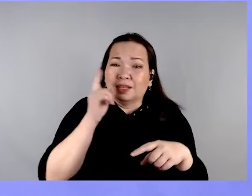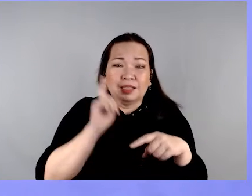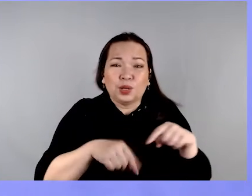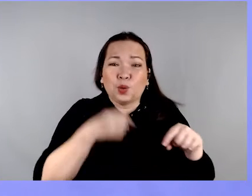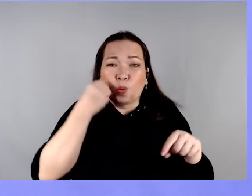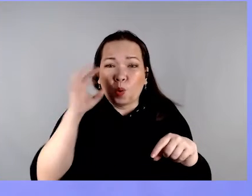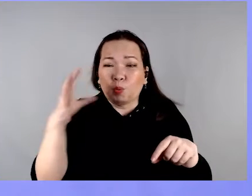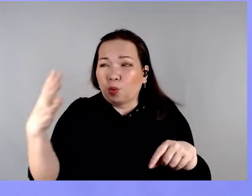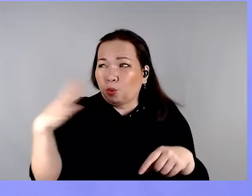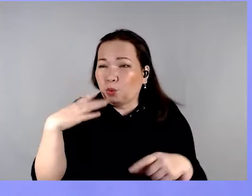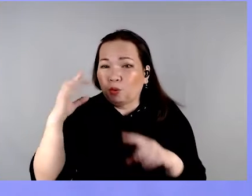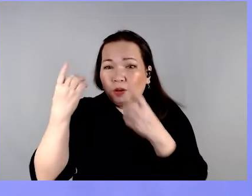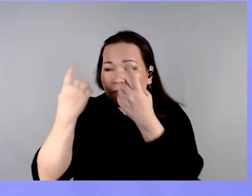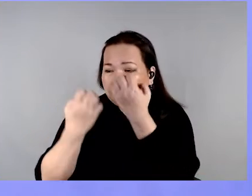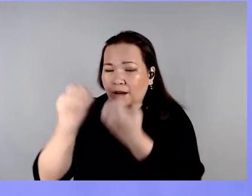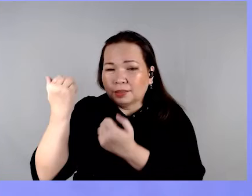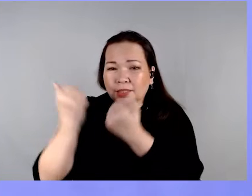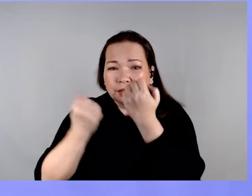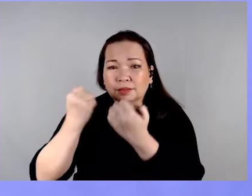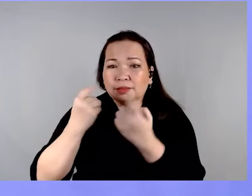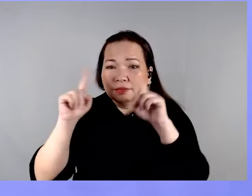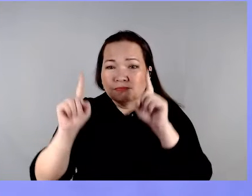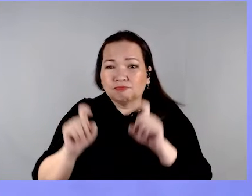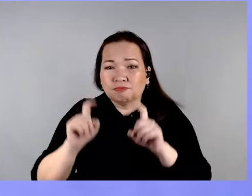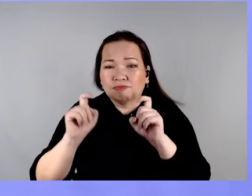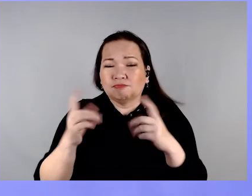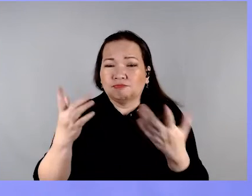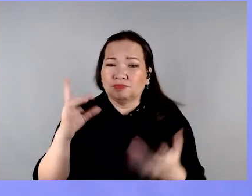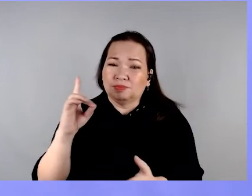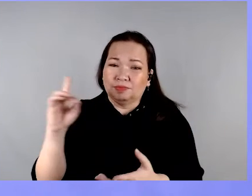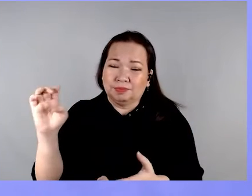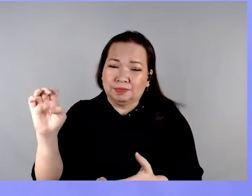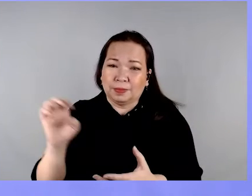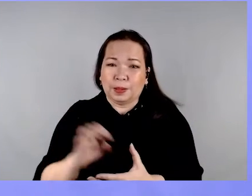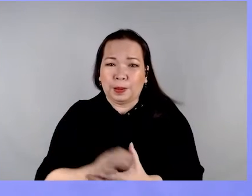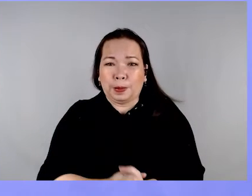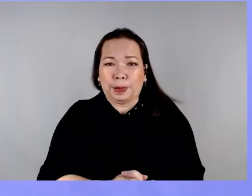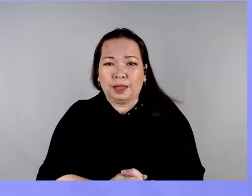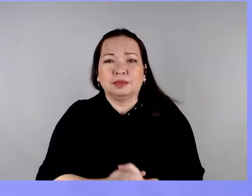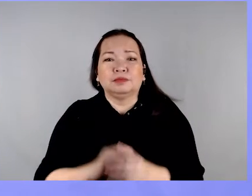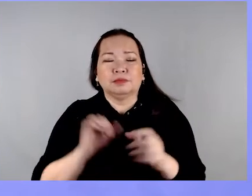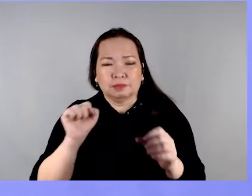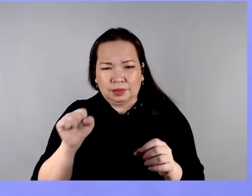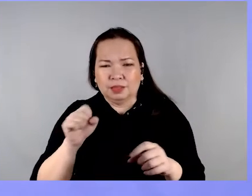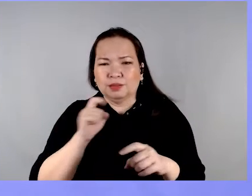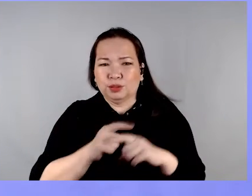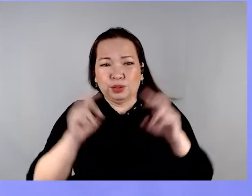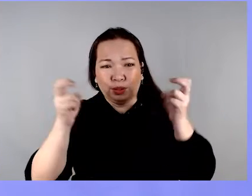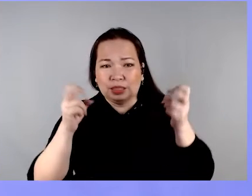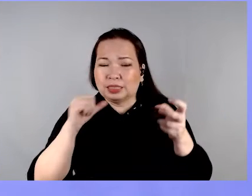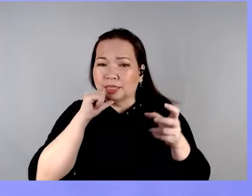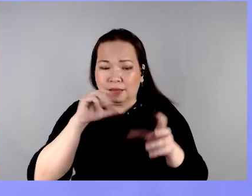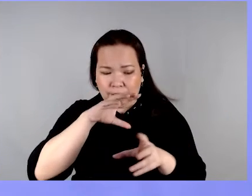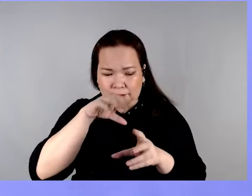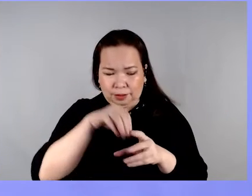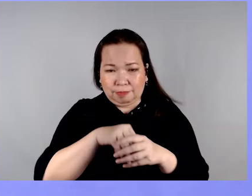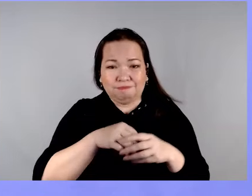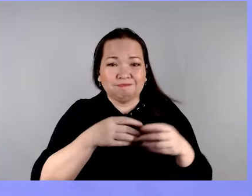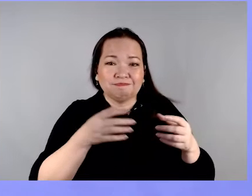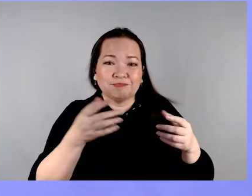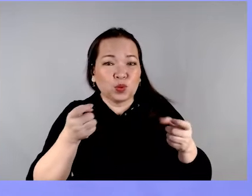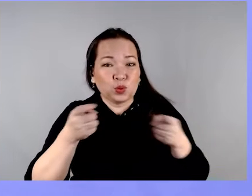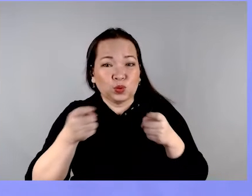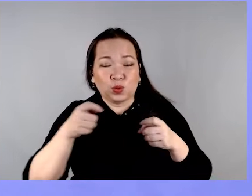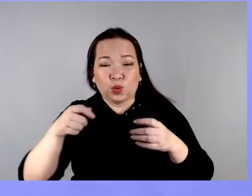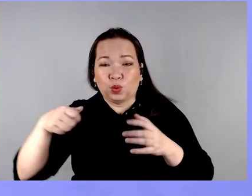still cannot be released because they have to wait for who knows how long to undergo a DDE. Although this issue is not within